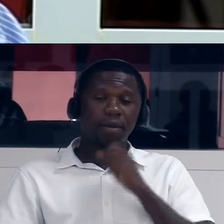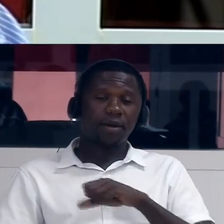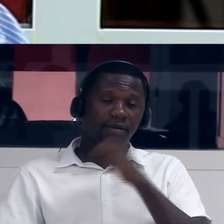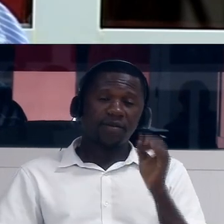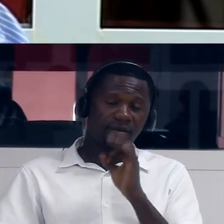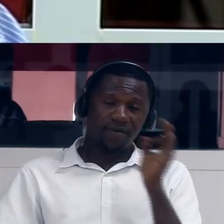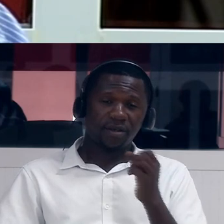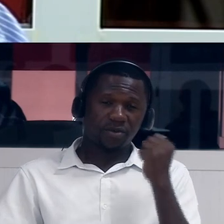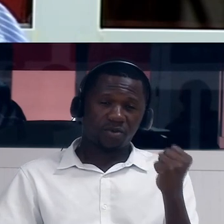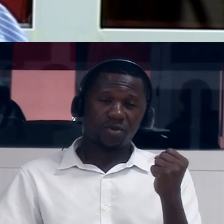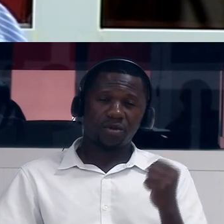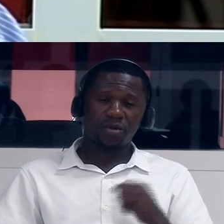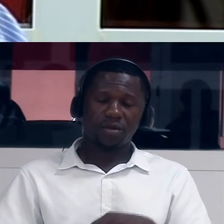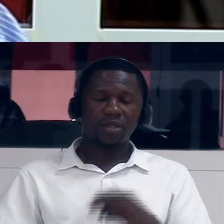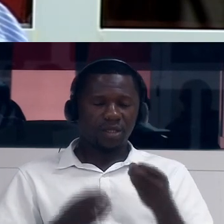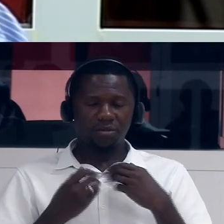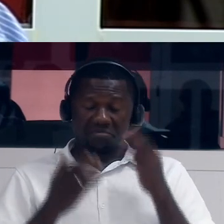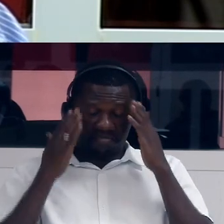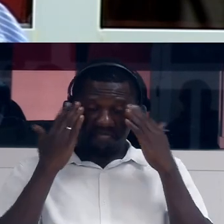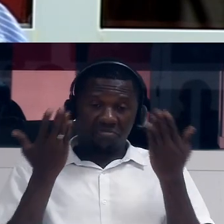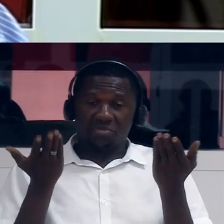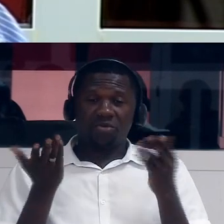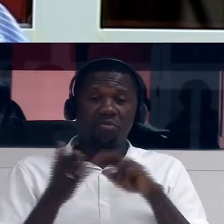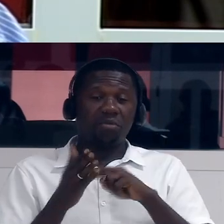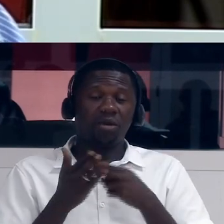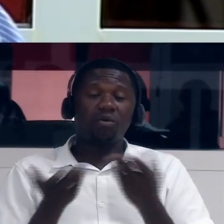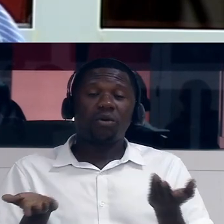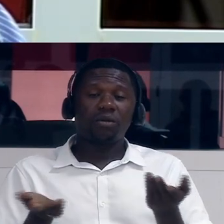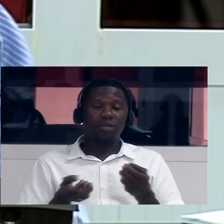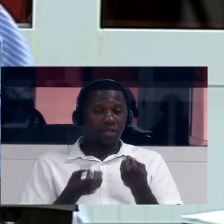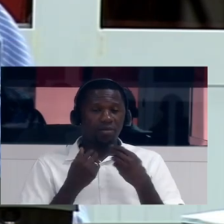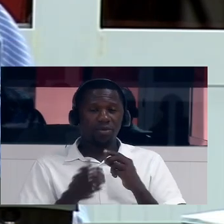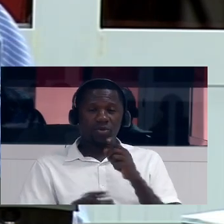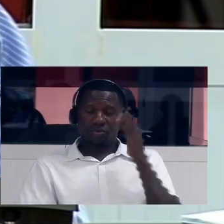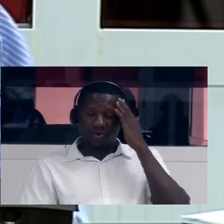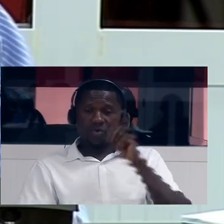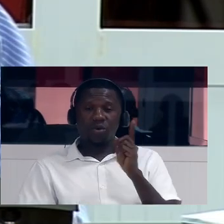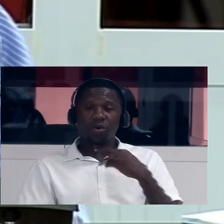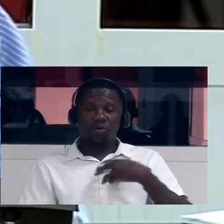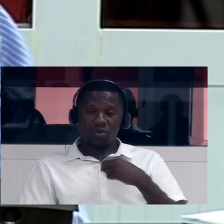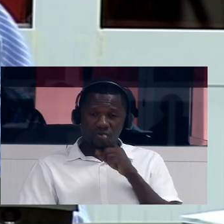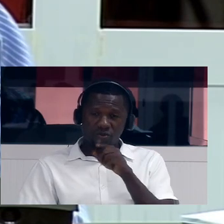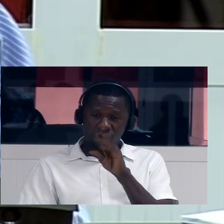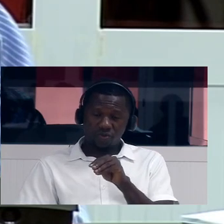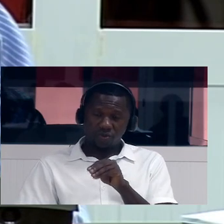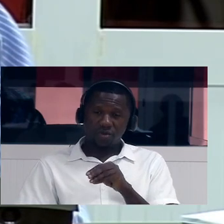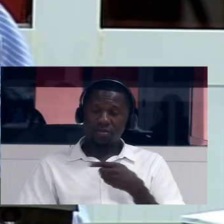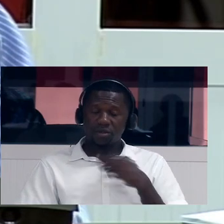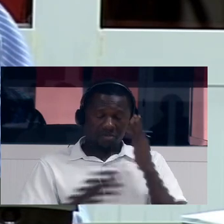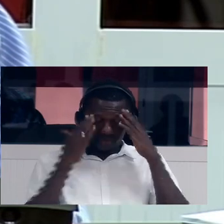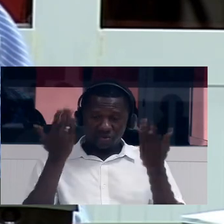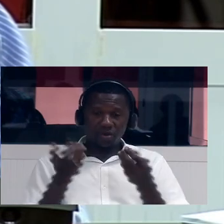said to myself, "What's the catch, you know?" So he said to me, "You know what I want you to do?" I said, "No, unless you say so." He said